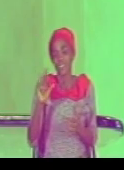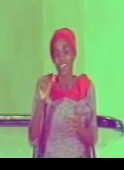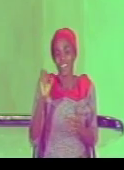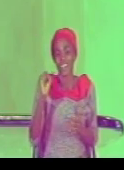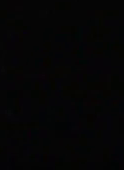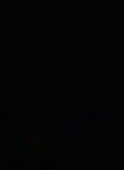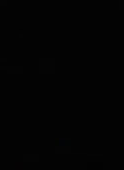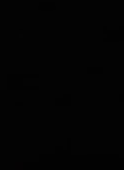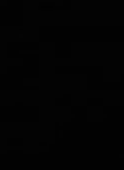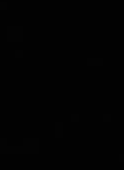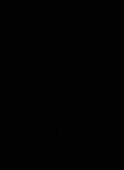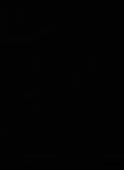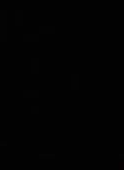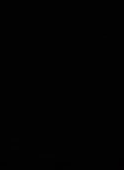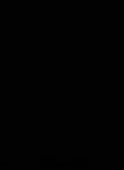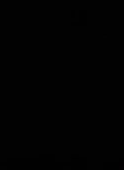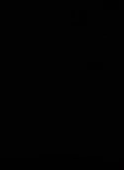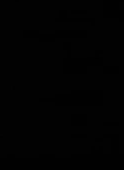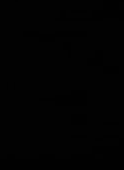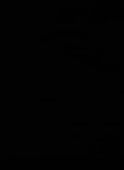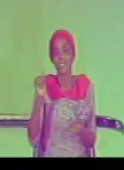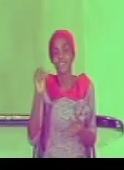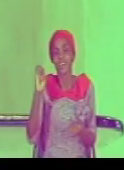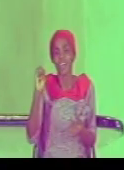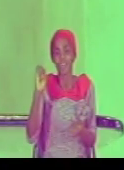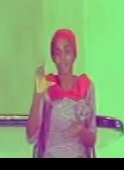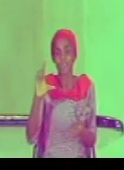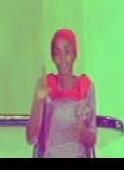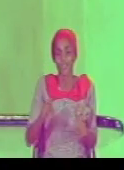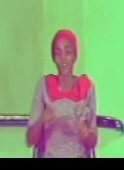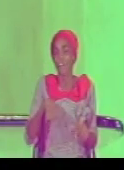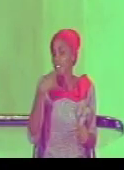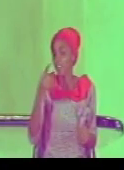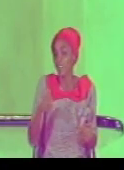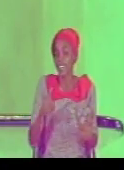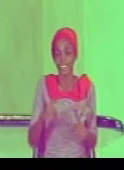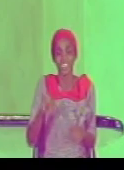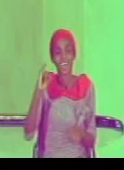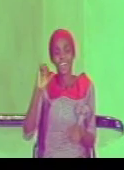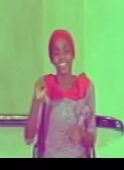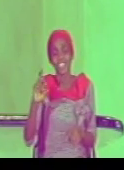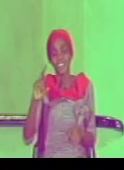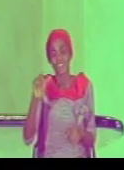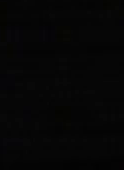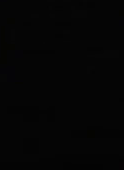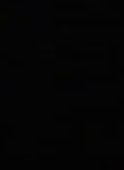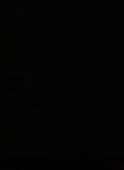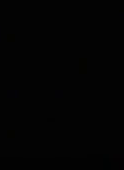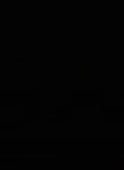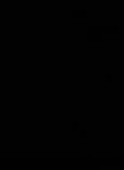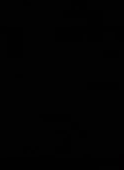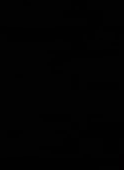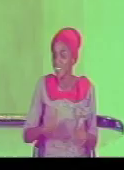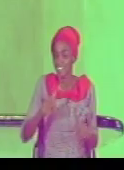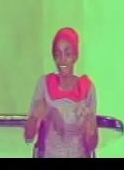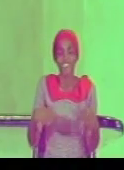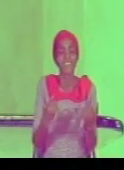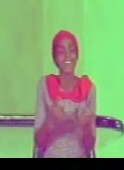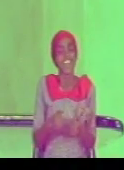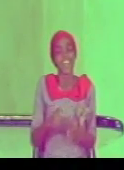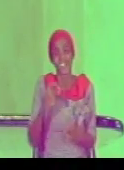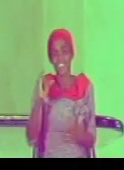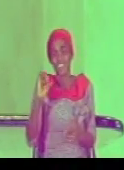Israel must go and tell Pharaoh. Go and tell Pharaoh. Israel must go. Israel must